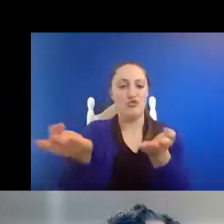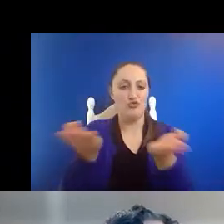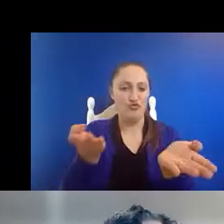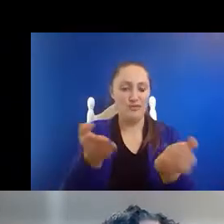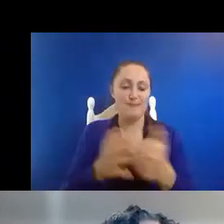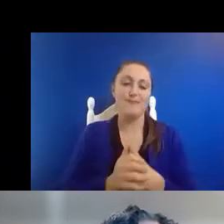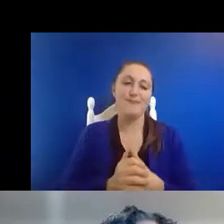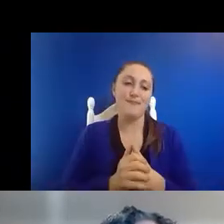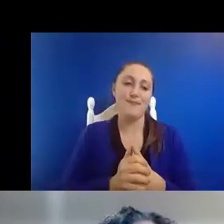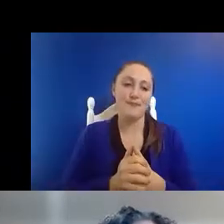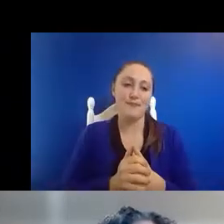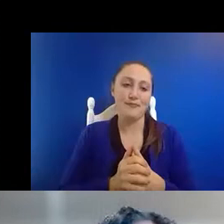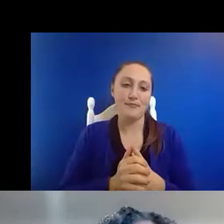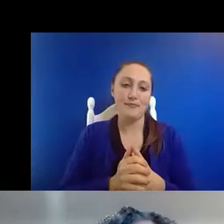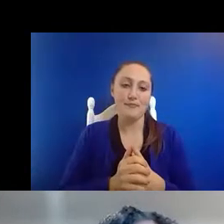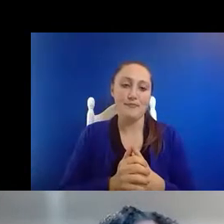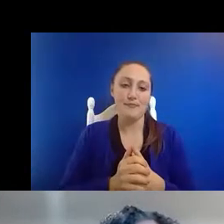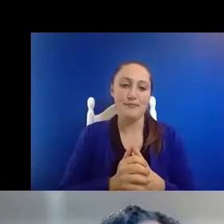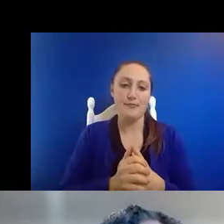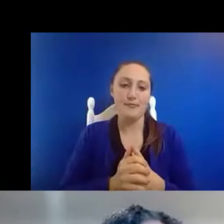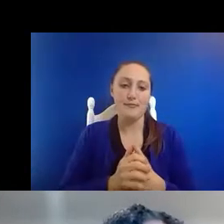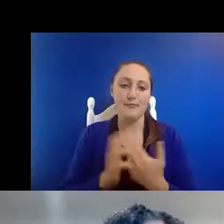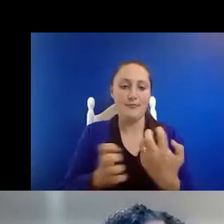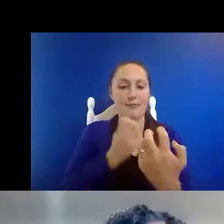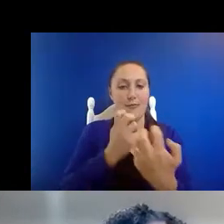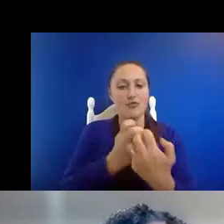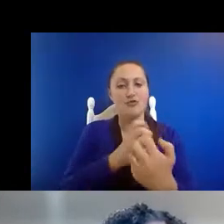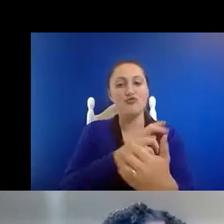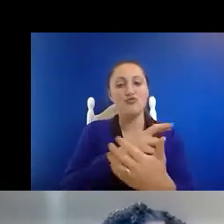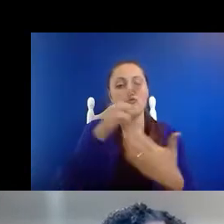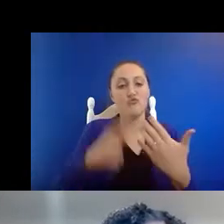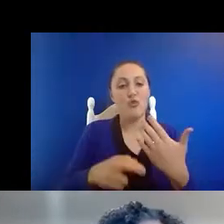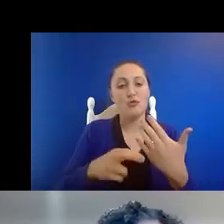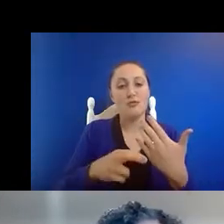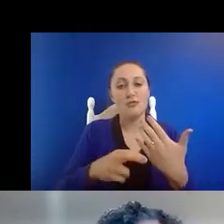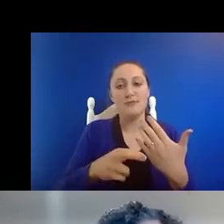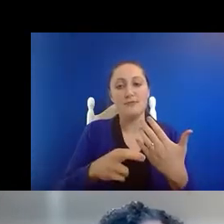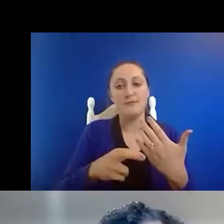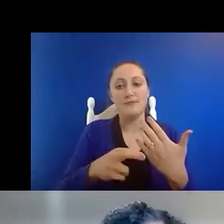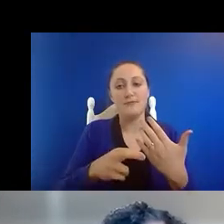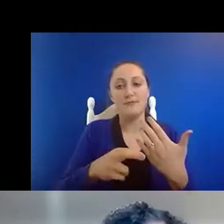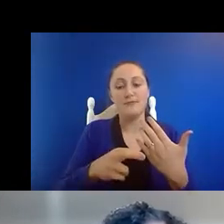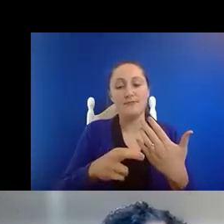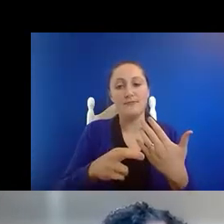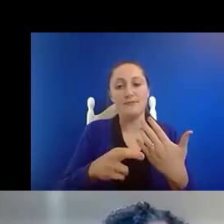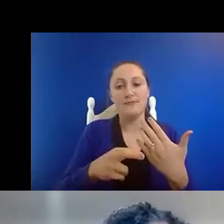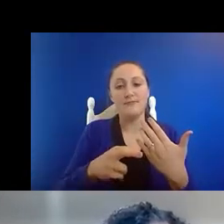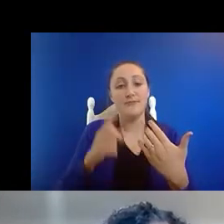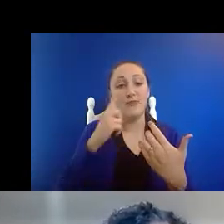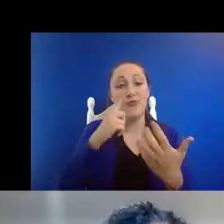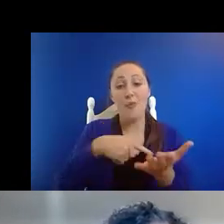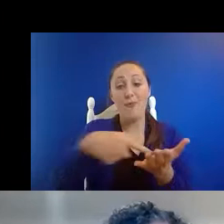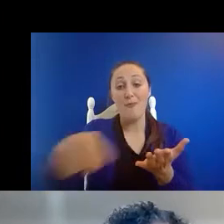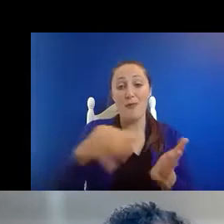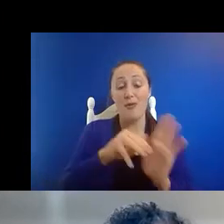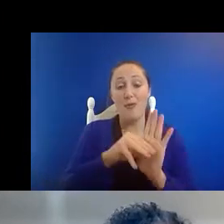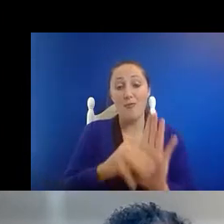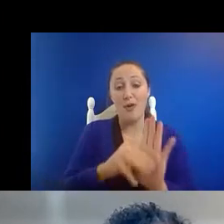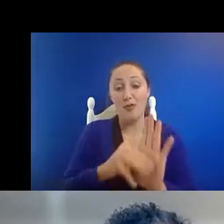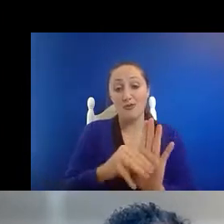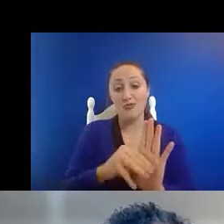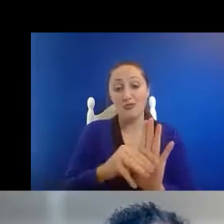and then matching outcomes desired with payment models to encourage maximum return on the investment for funders.